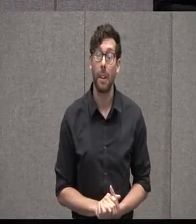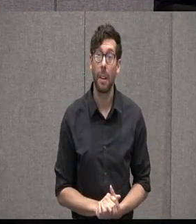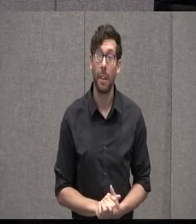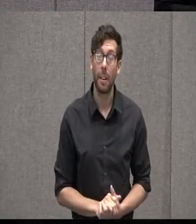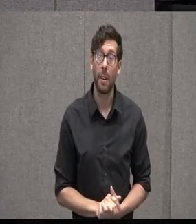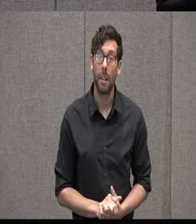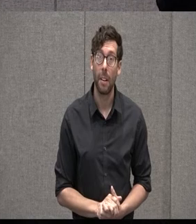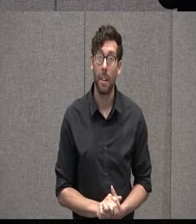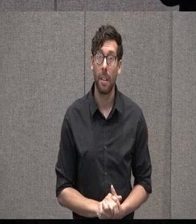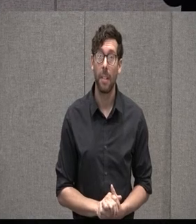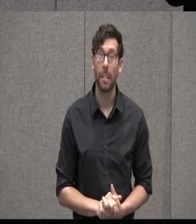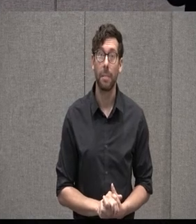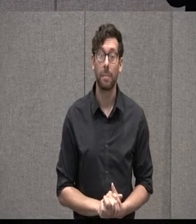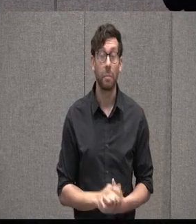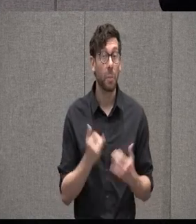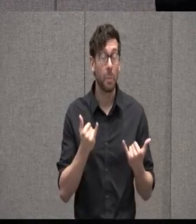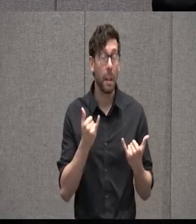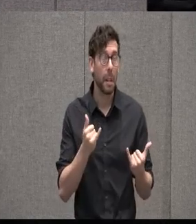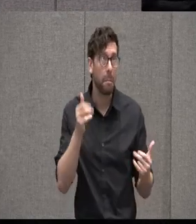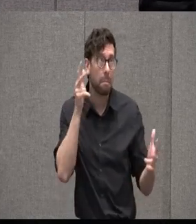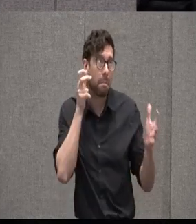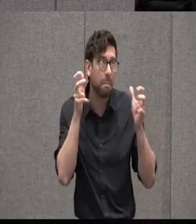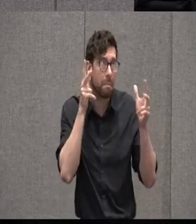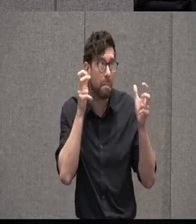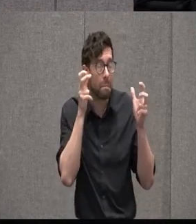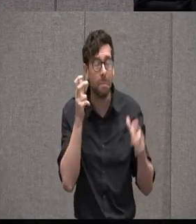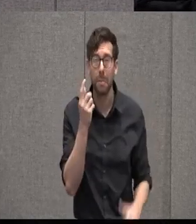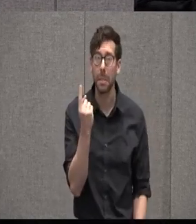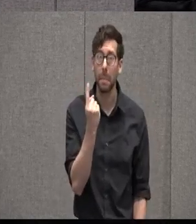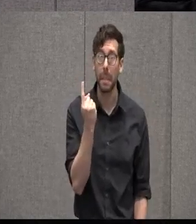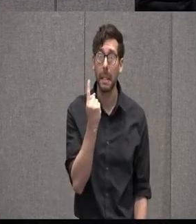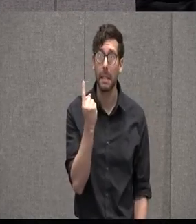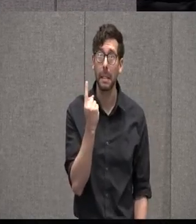Is there something that you're hearing right now?